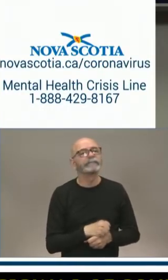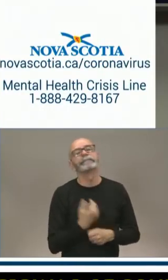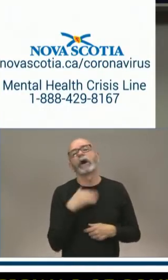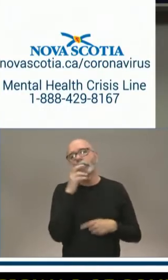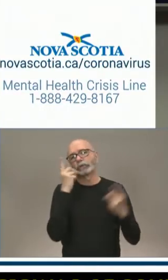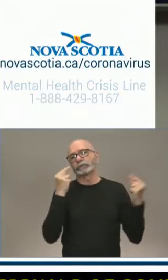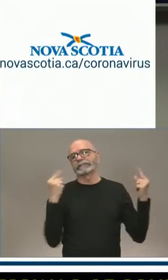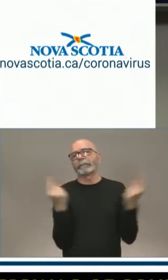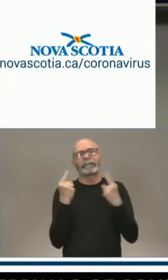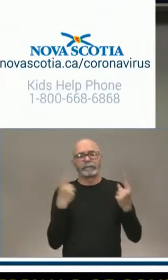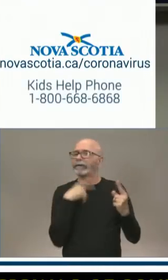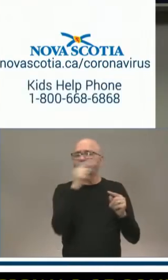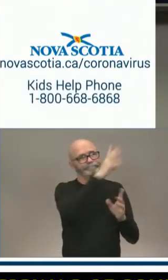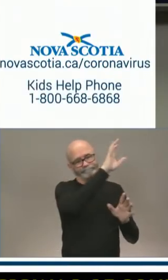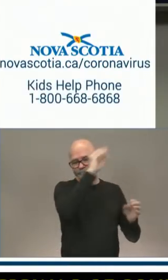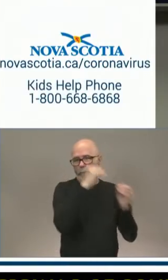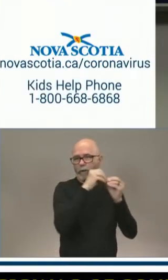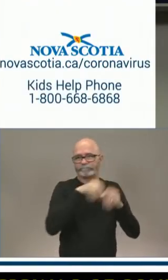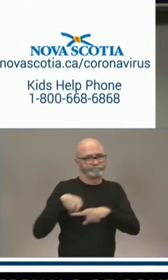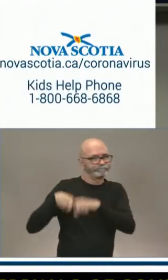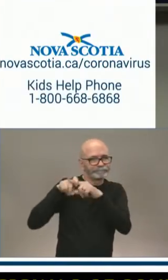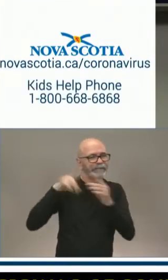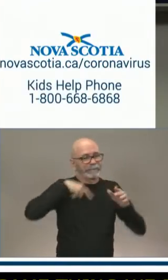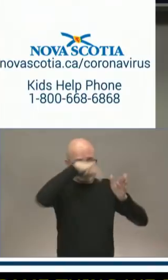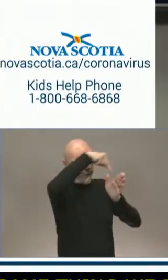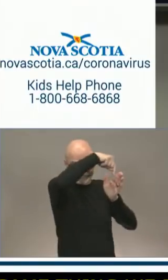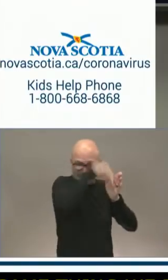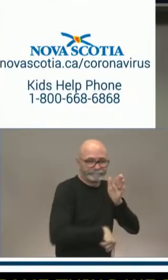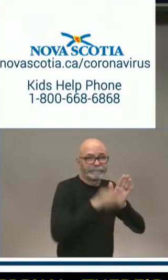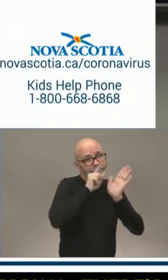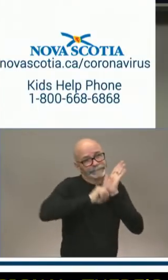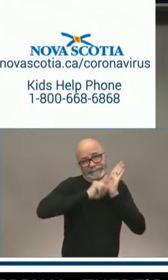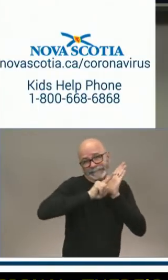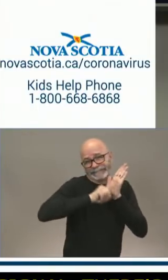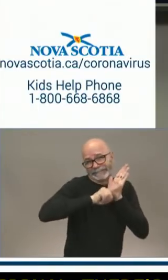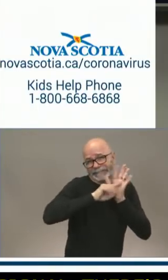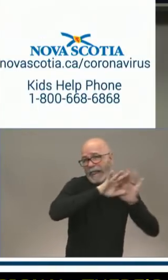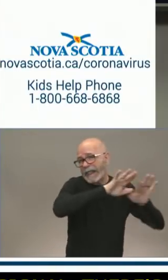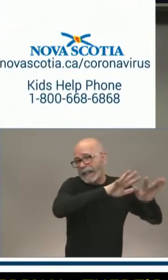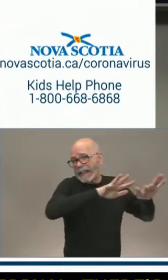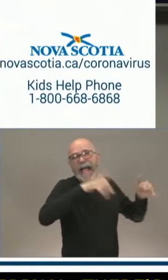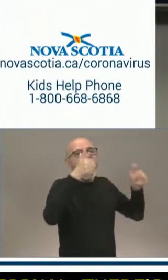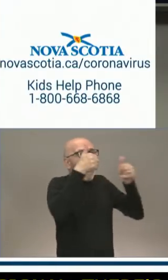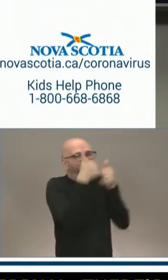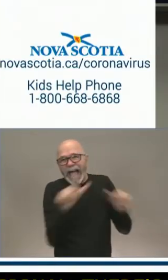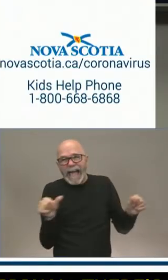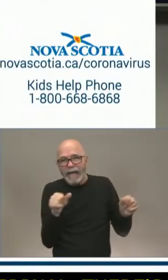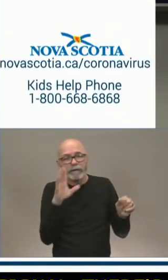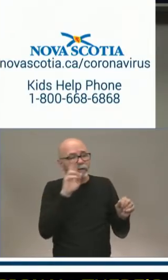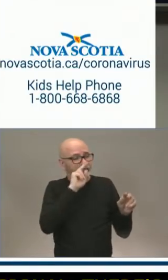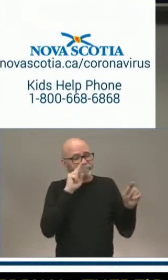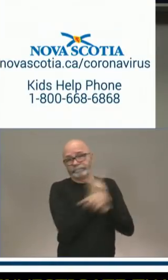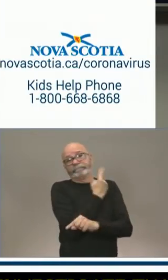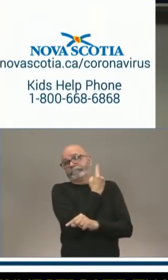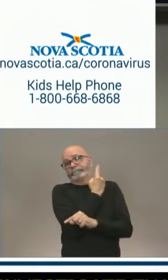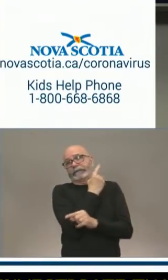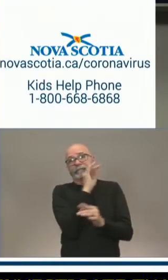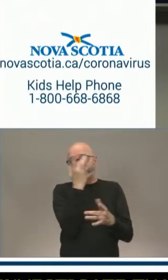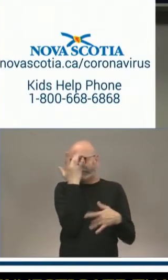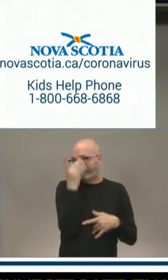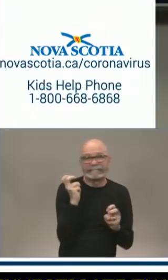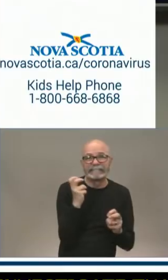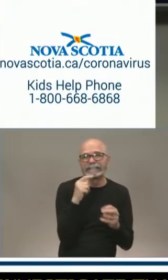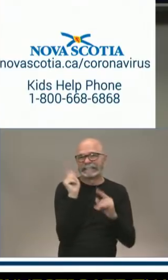rapidly further investigate that. And there's also a whole process for any severe, unusual things, what we call causality